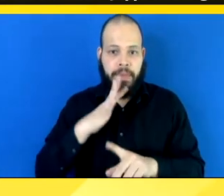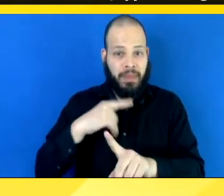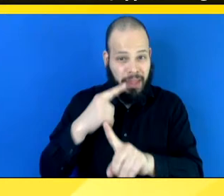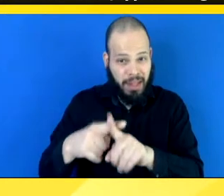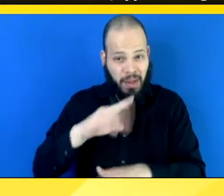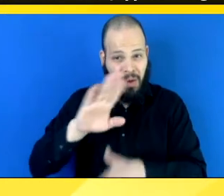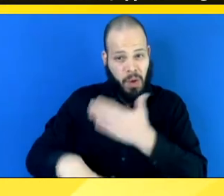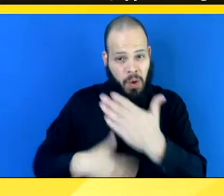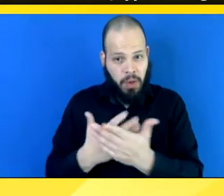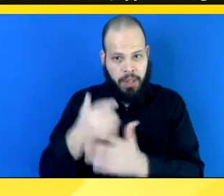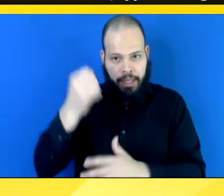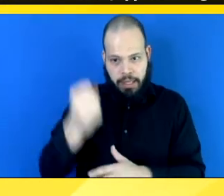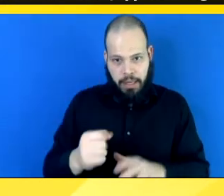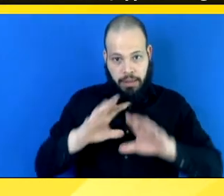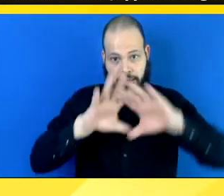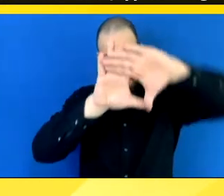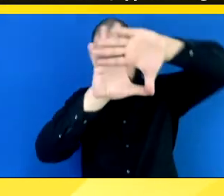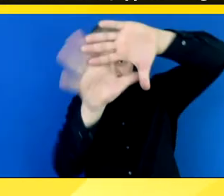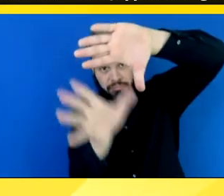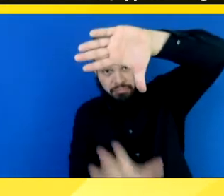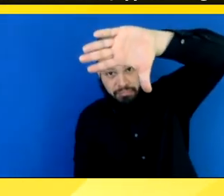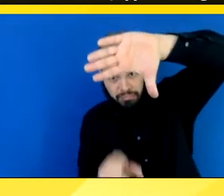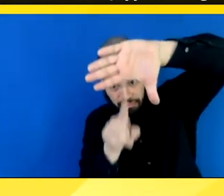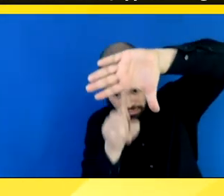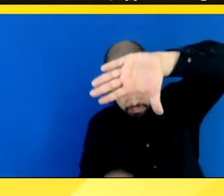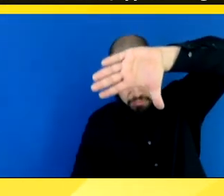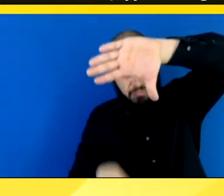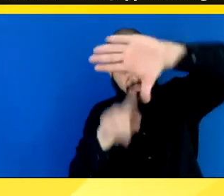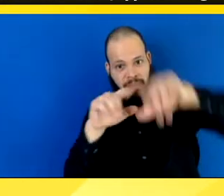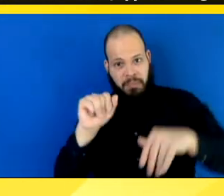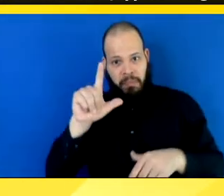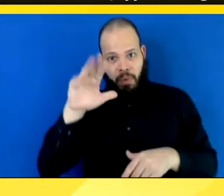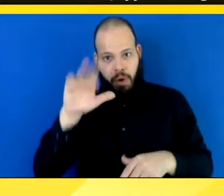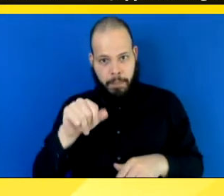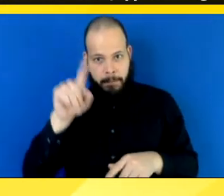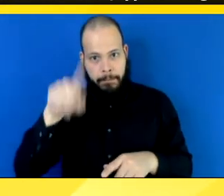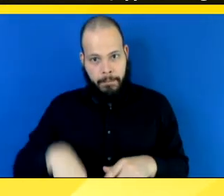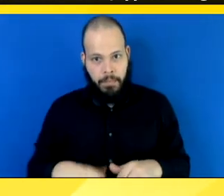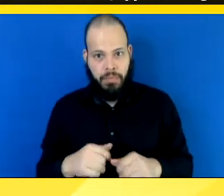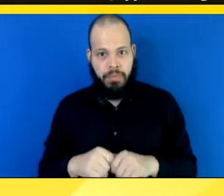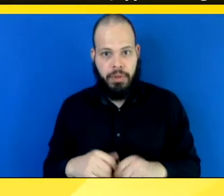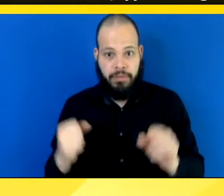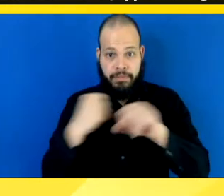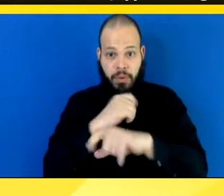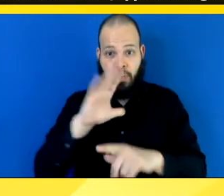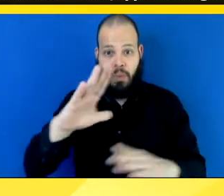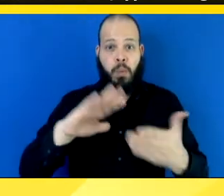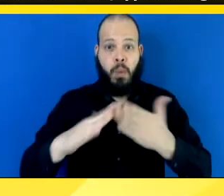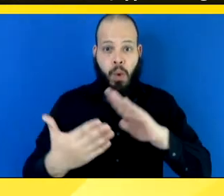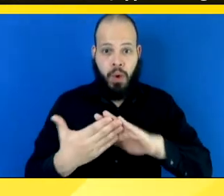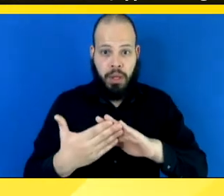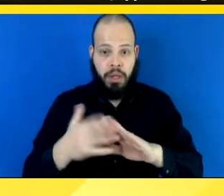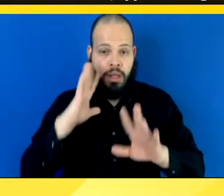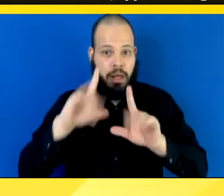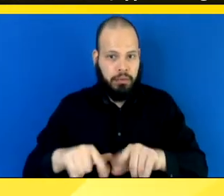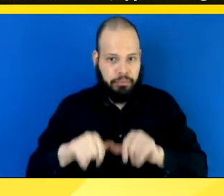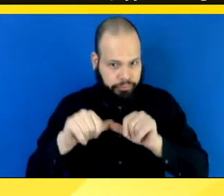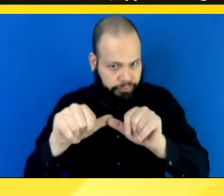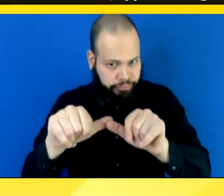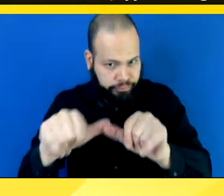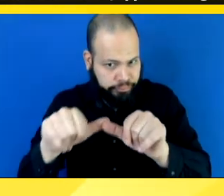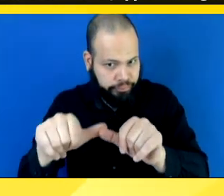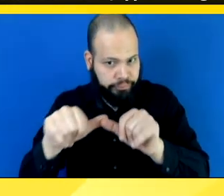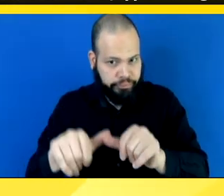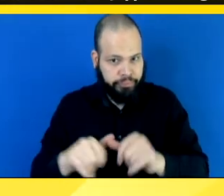we're here and ready to rock and roll with you. So on behalf of the six groups, APALA, APRI,